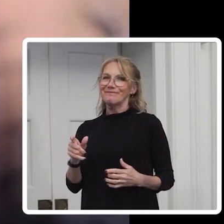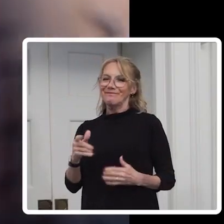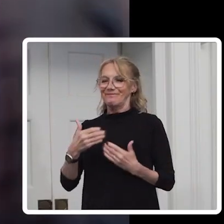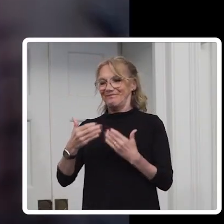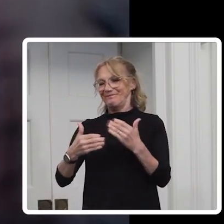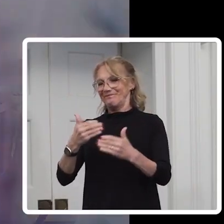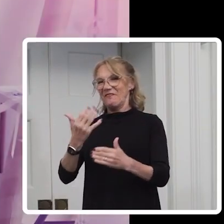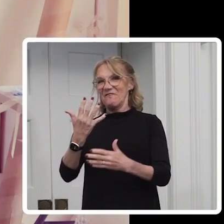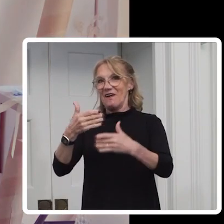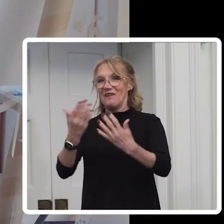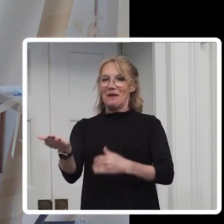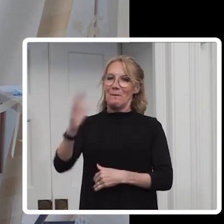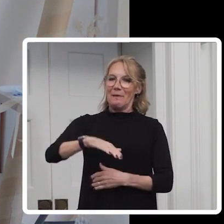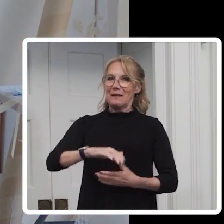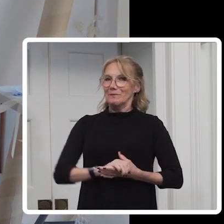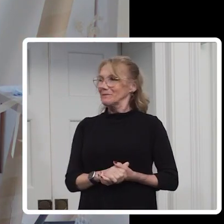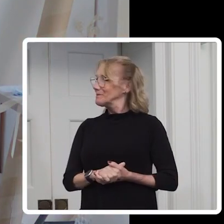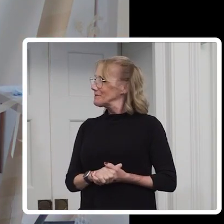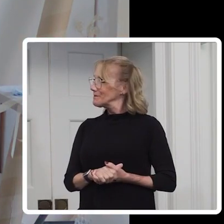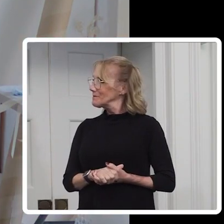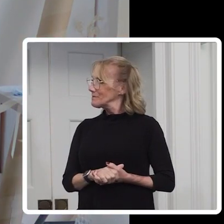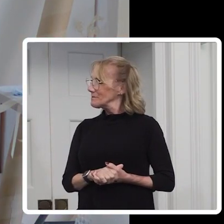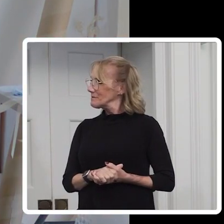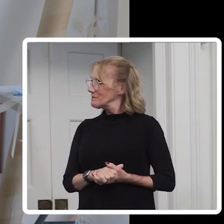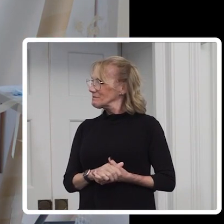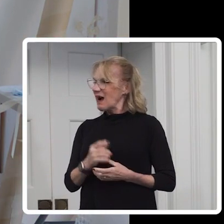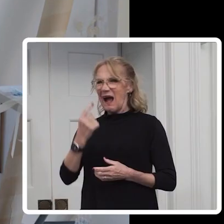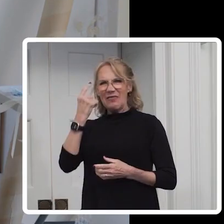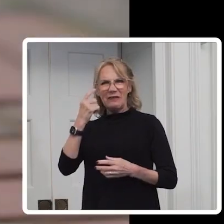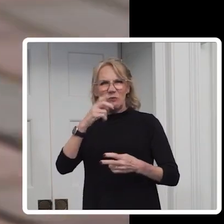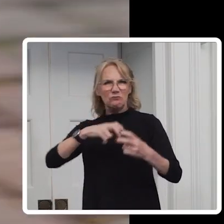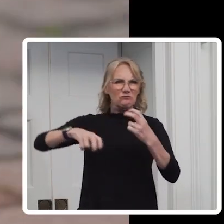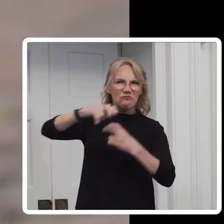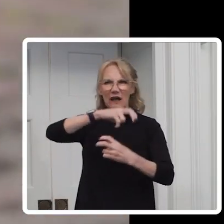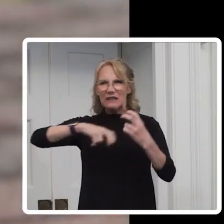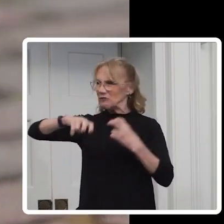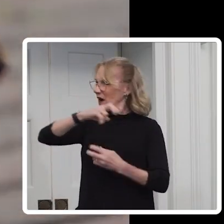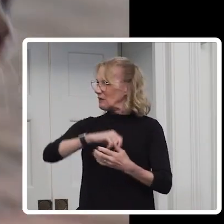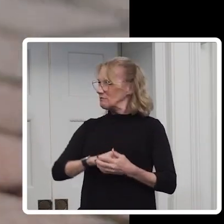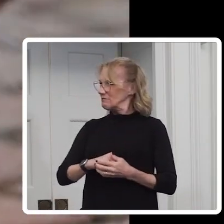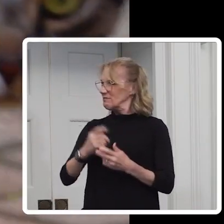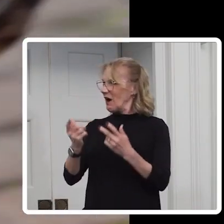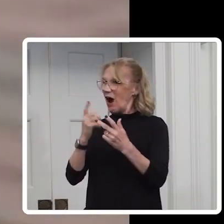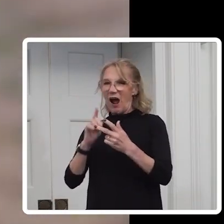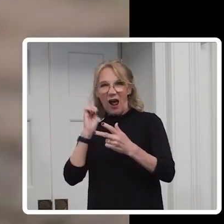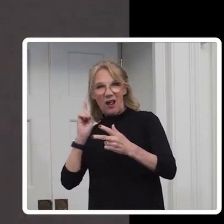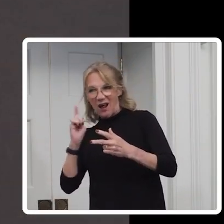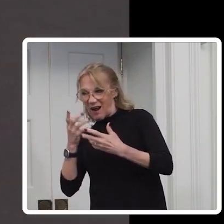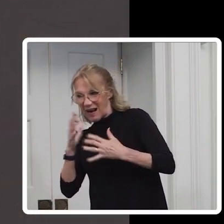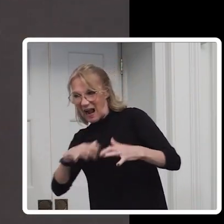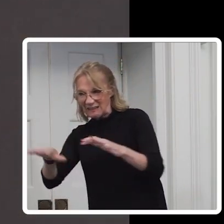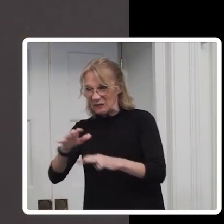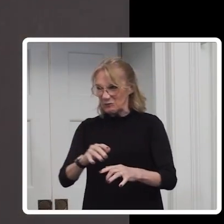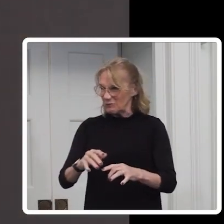But he came back for about 5 days later, he did. I think he was running around. He's finding pictures though